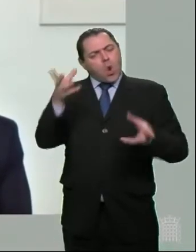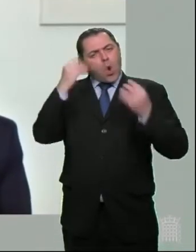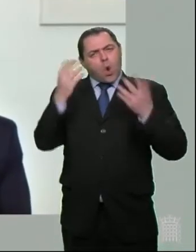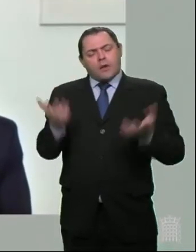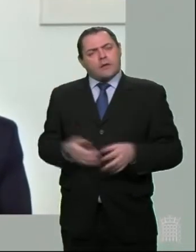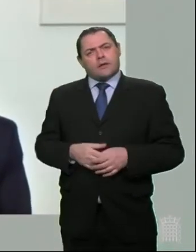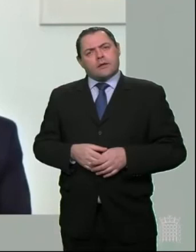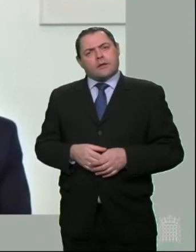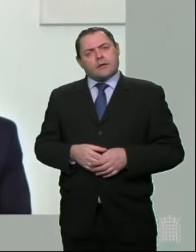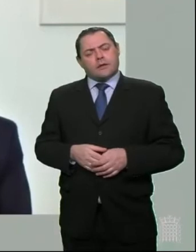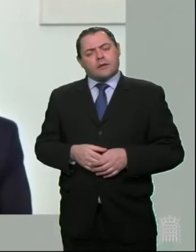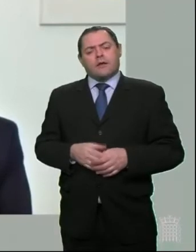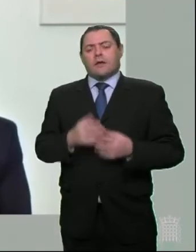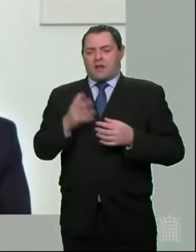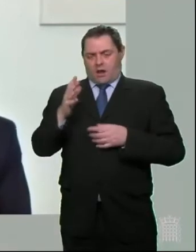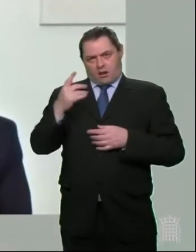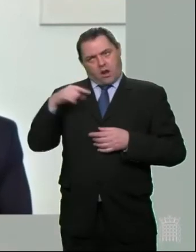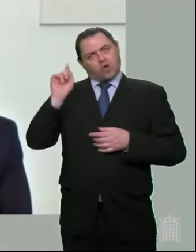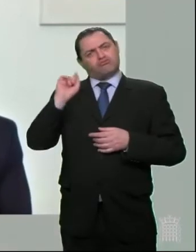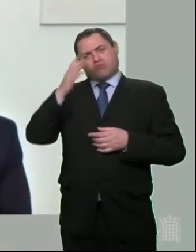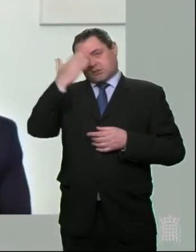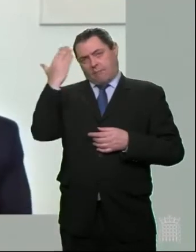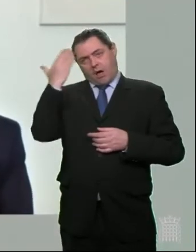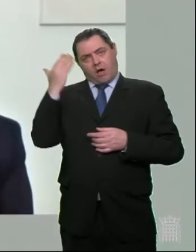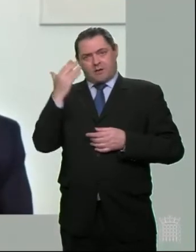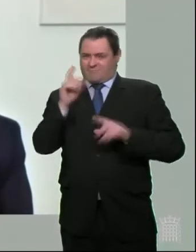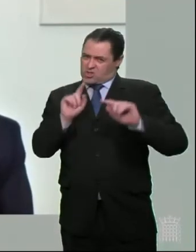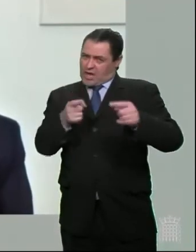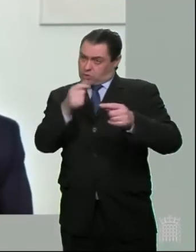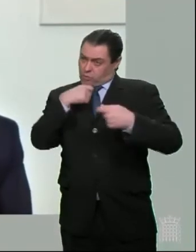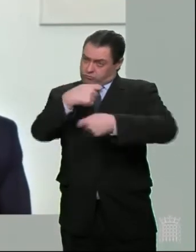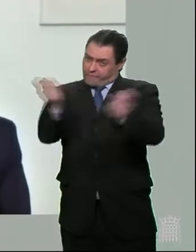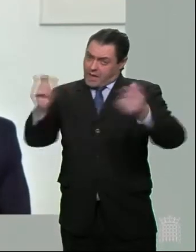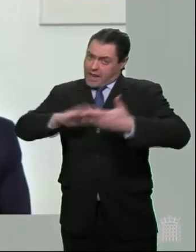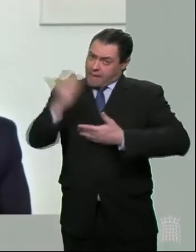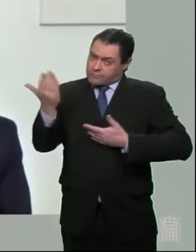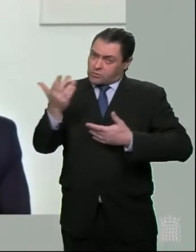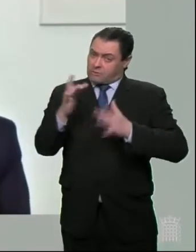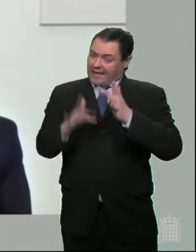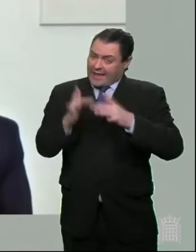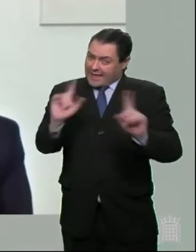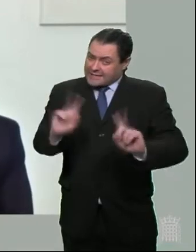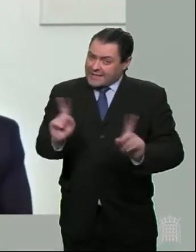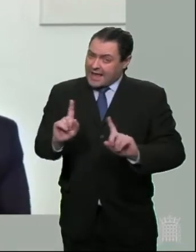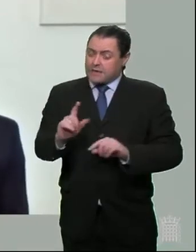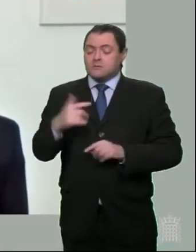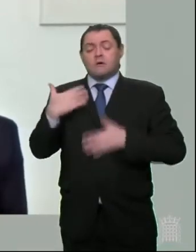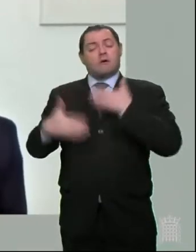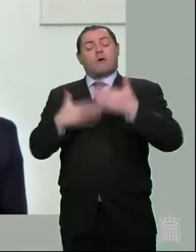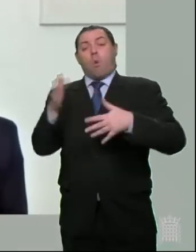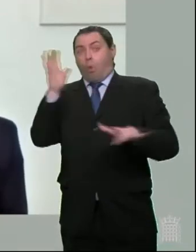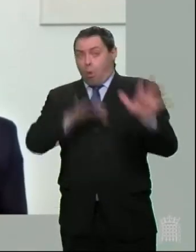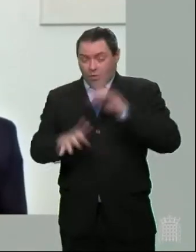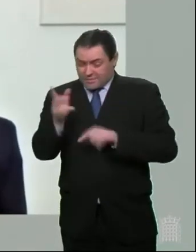The government was challenged on this last summer. It was challenged on it last autumn. And here we are, nearly at the